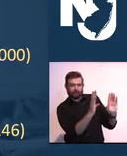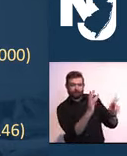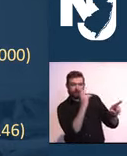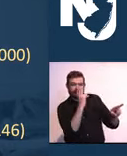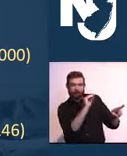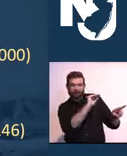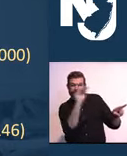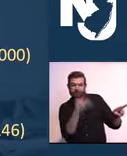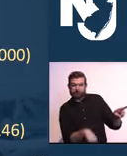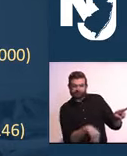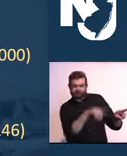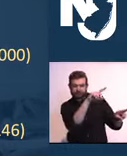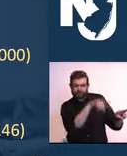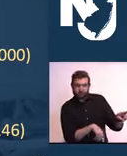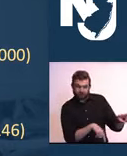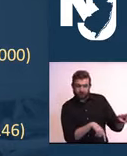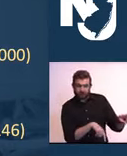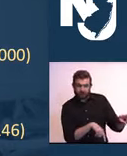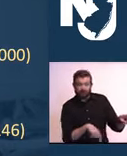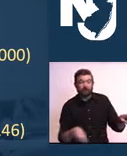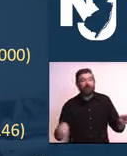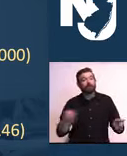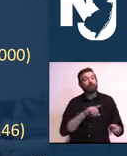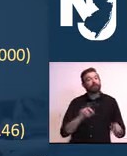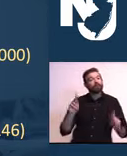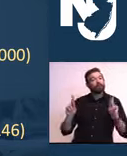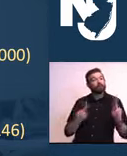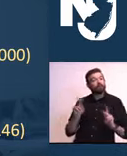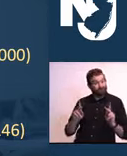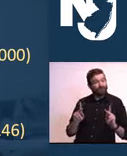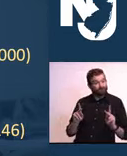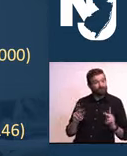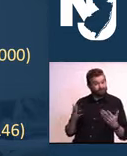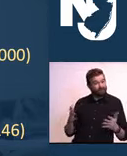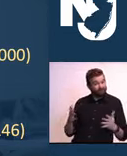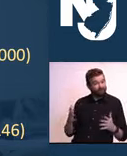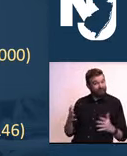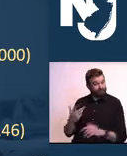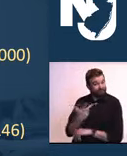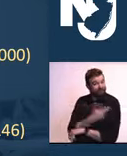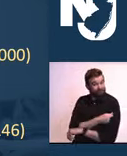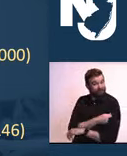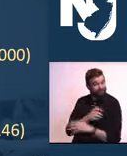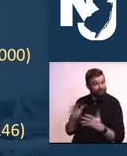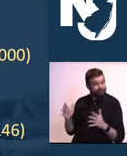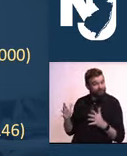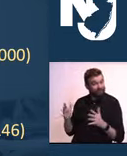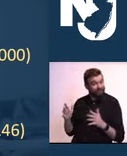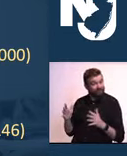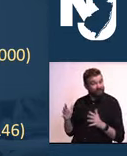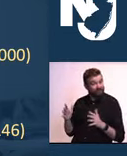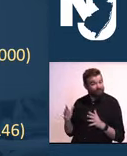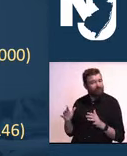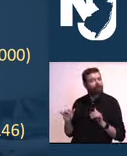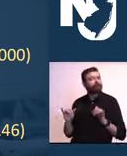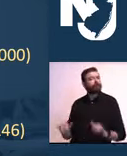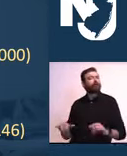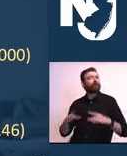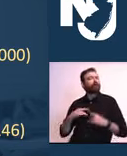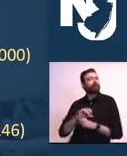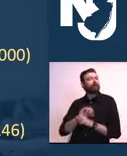among individuals who have at least completed their primary vaccination courses has been creeping up over the past several